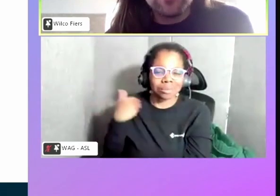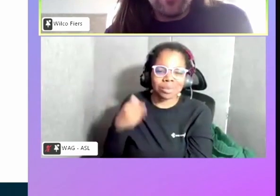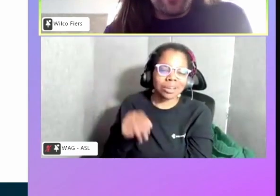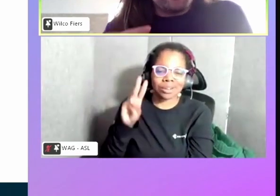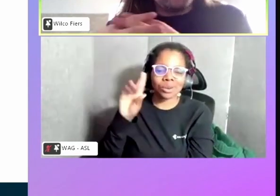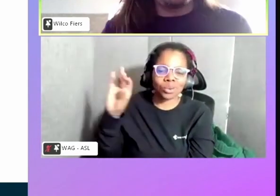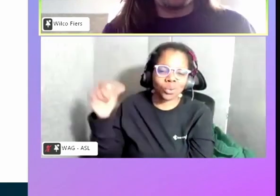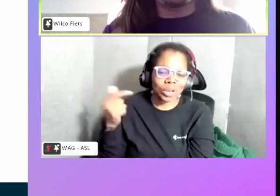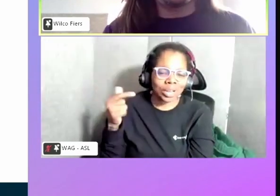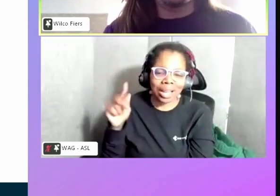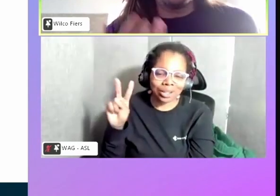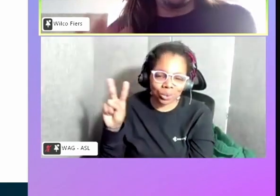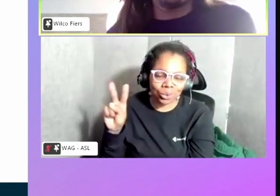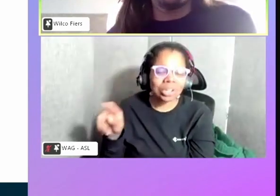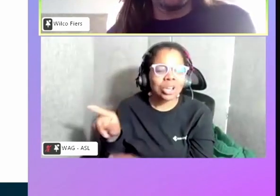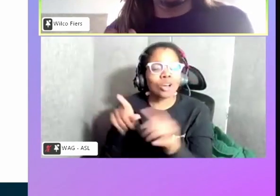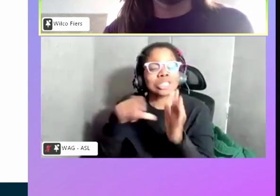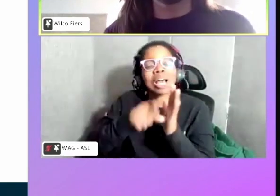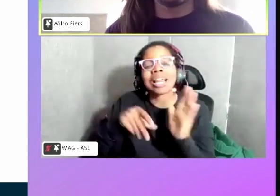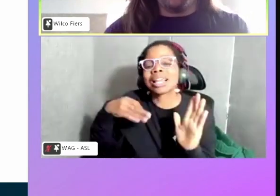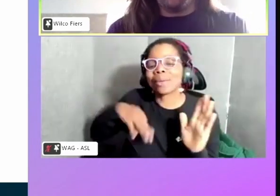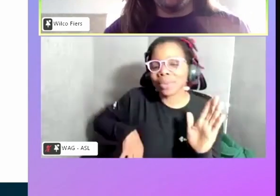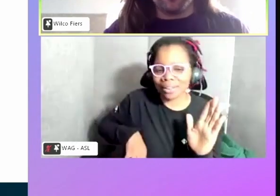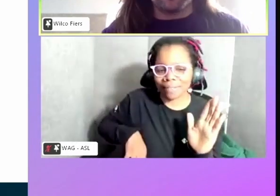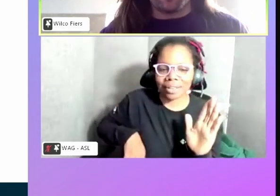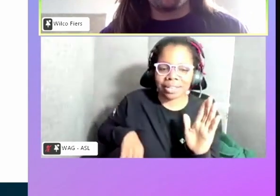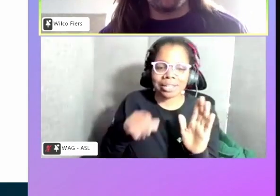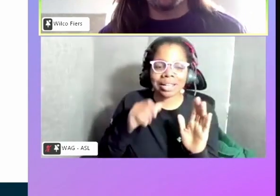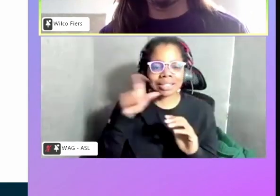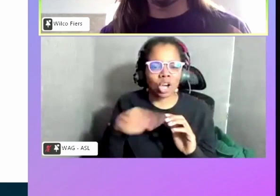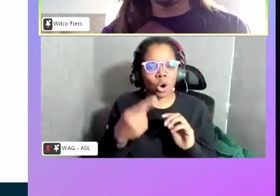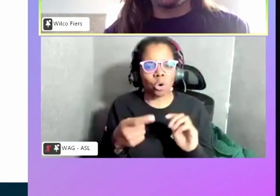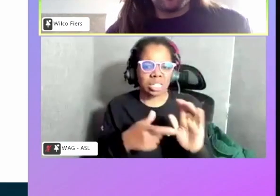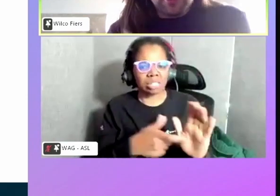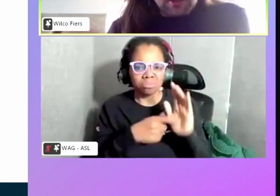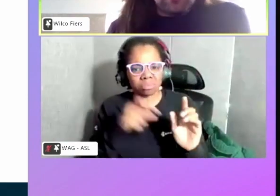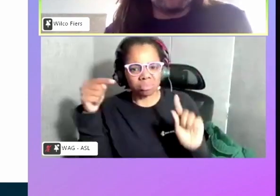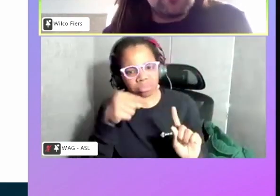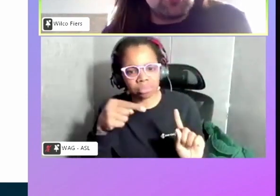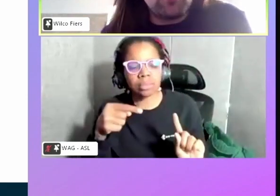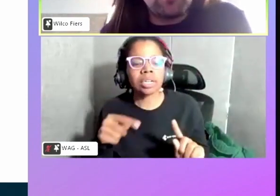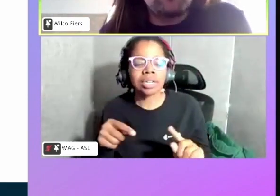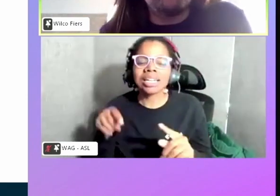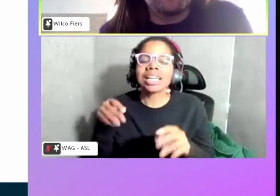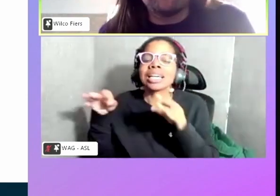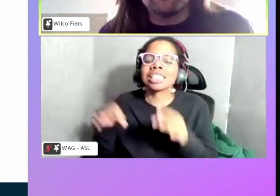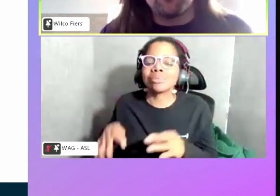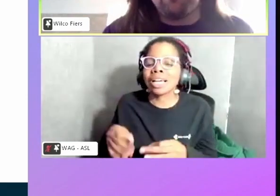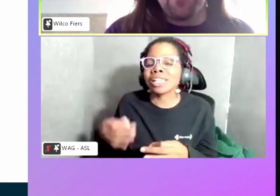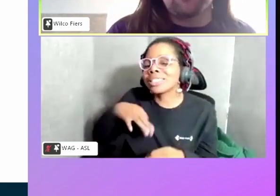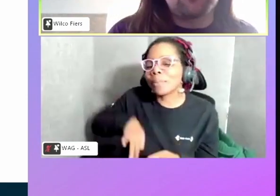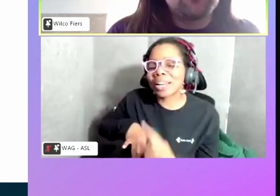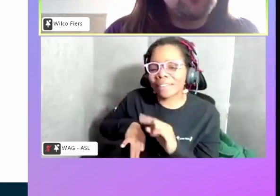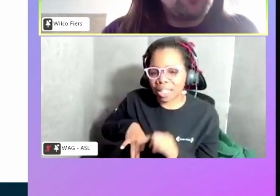has. And it also highlights the benefit. It's not just you need to have this goal. It's this is who benefits